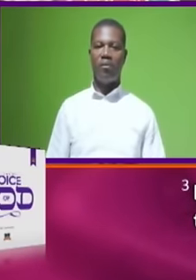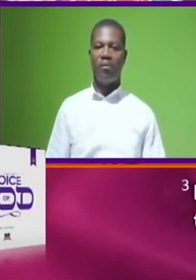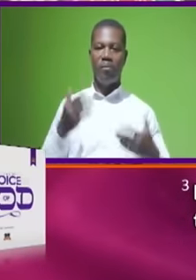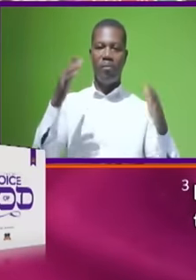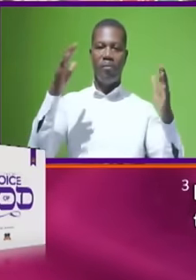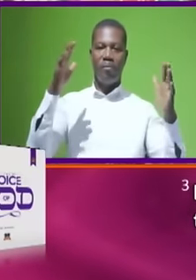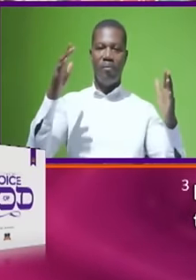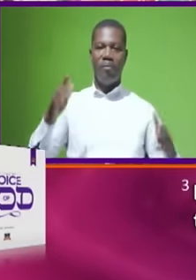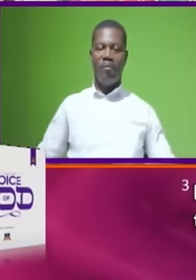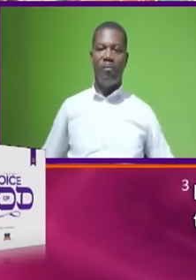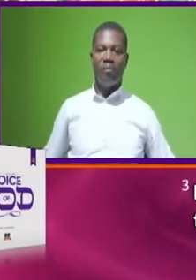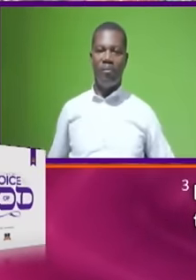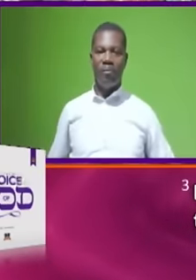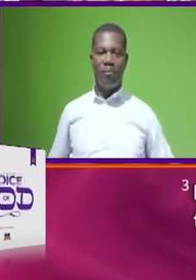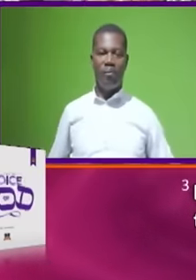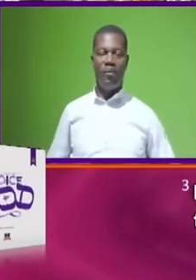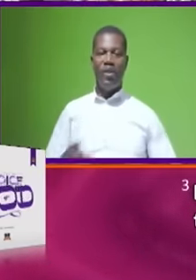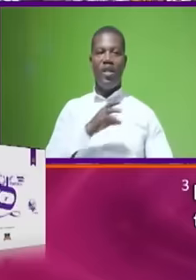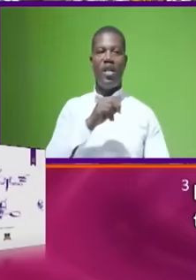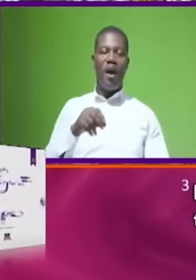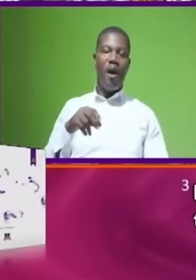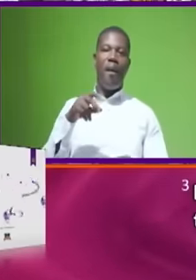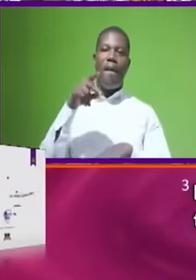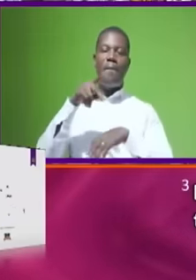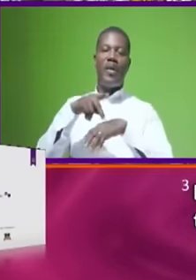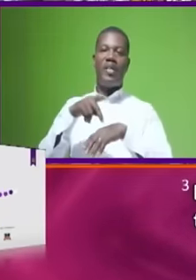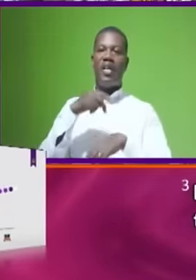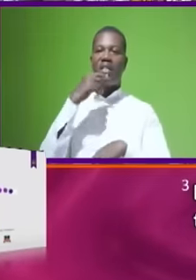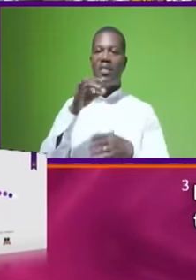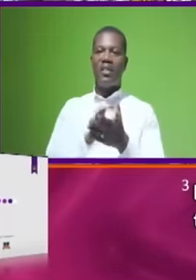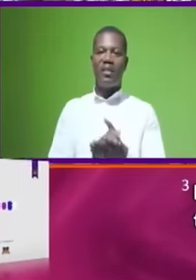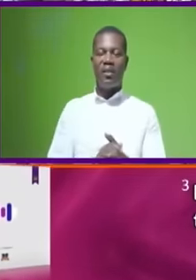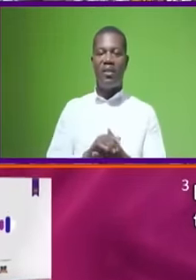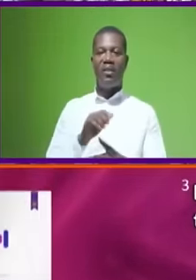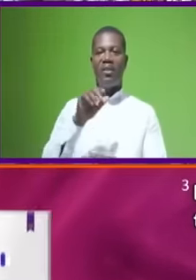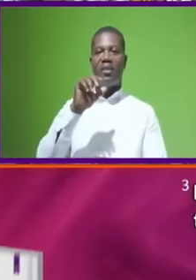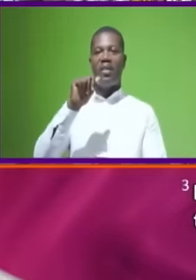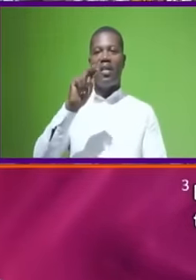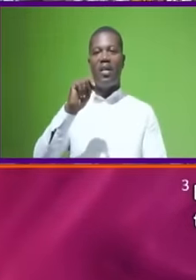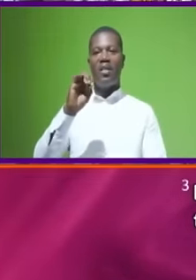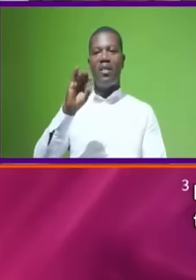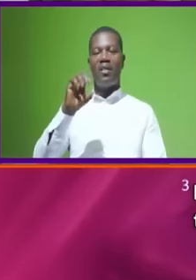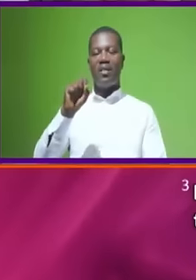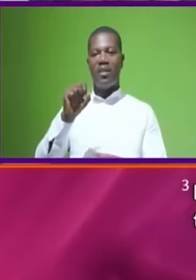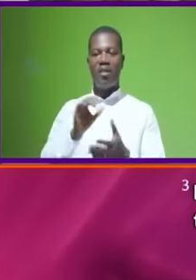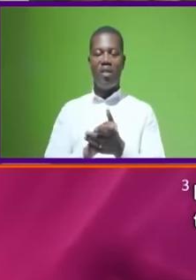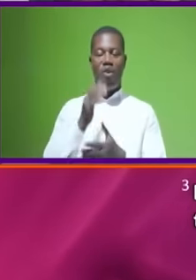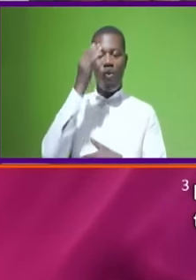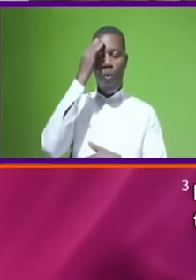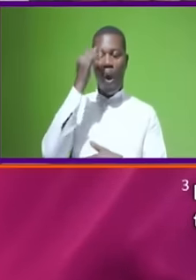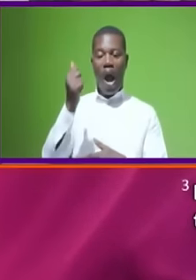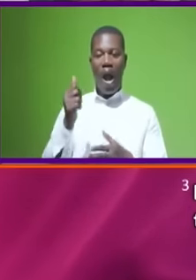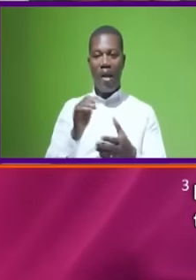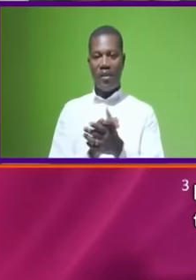Na Petro can say. Na Petro can say. Anania. Anania.